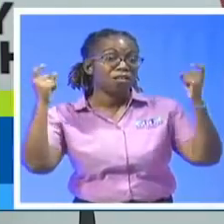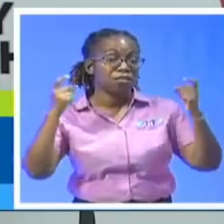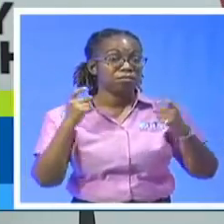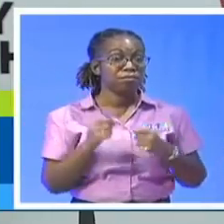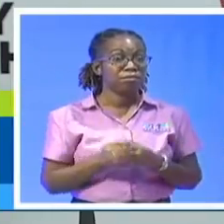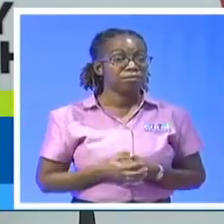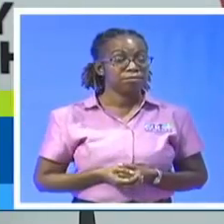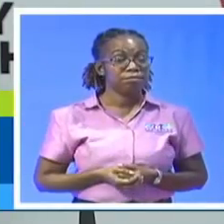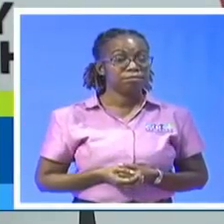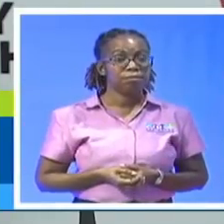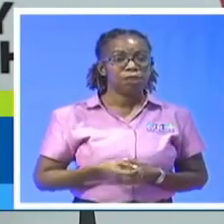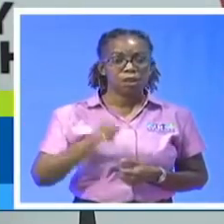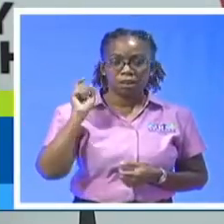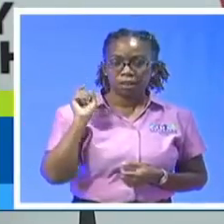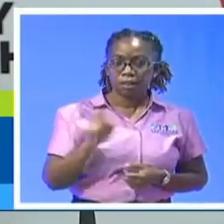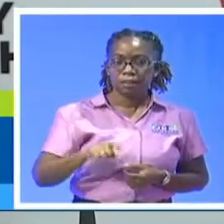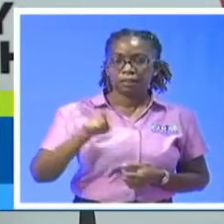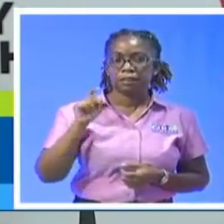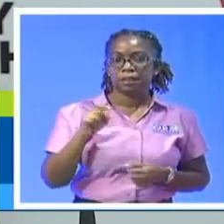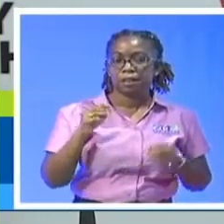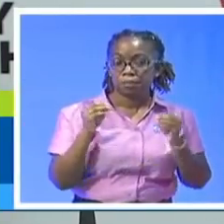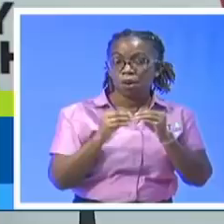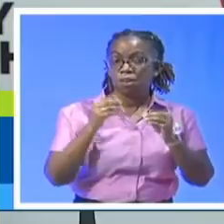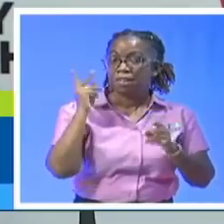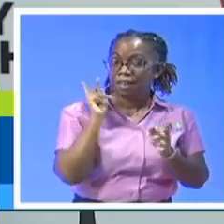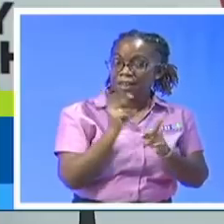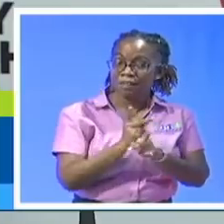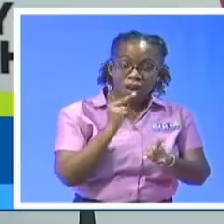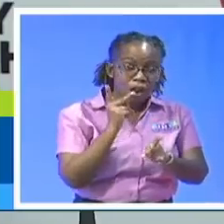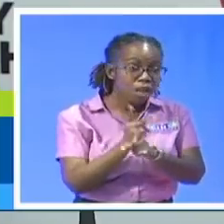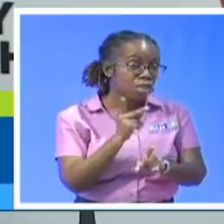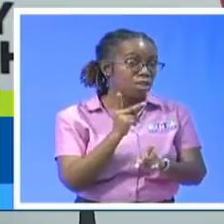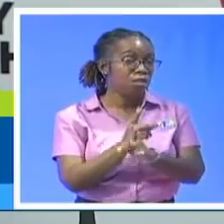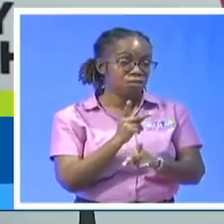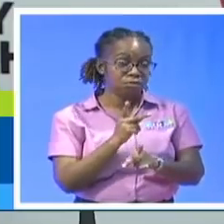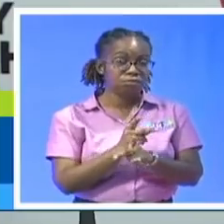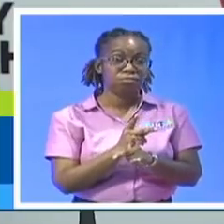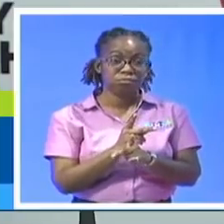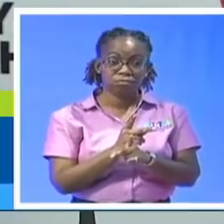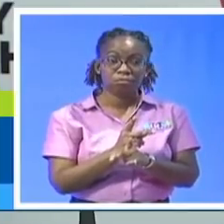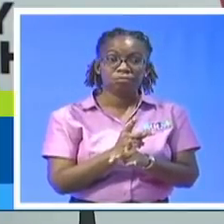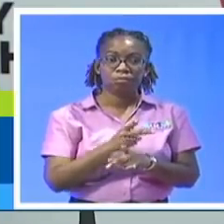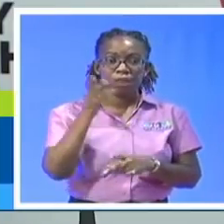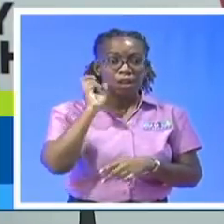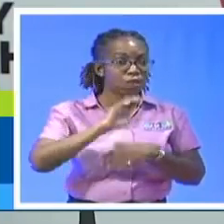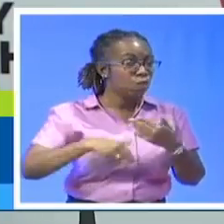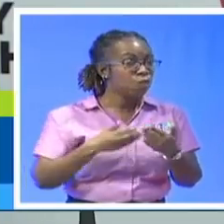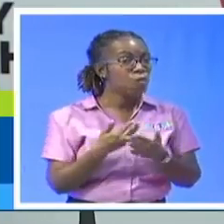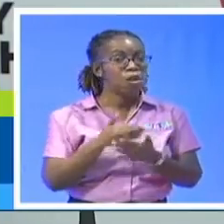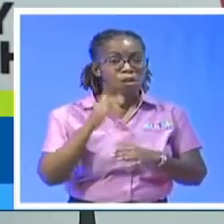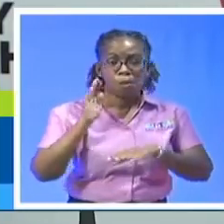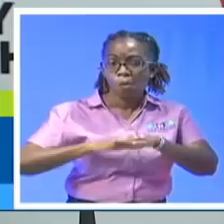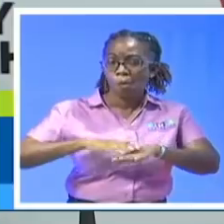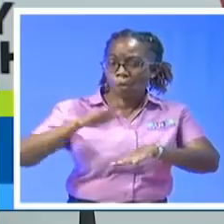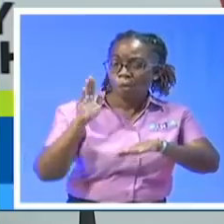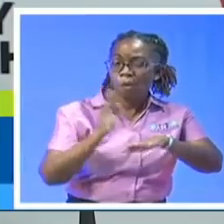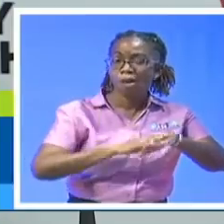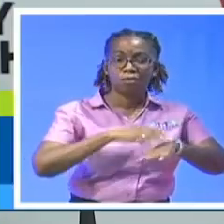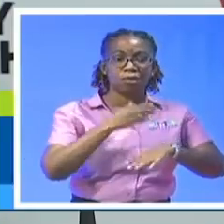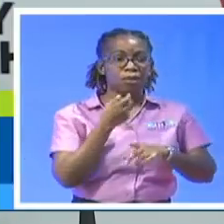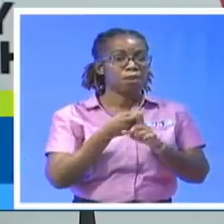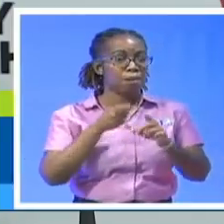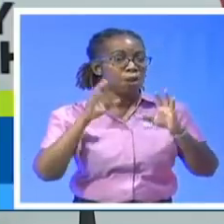that we need to be even more careful. You are hearing all the warnings from healthcare experts across the world